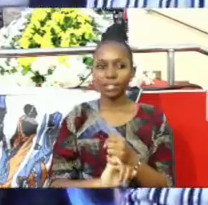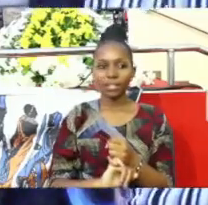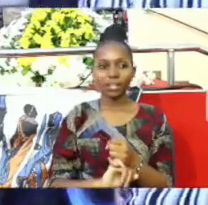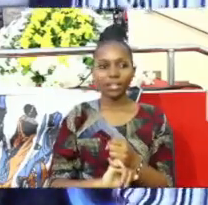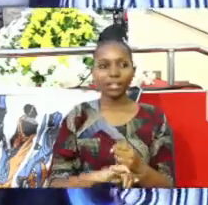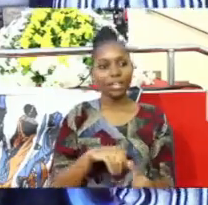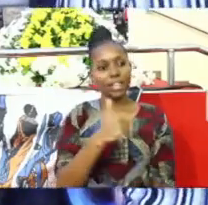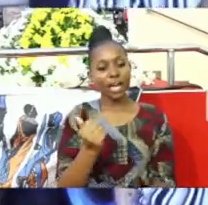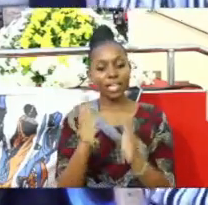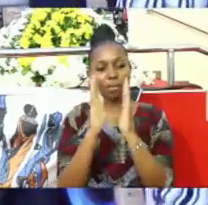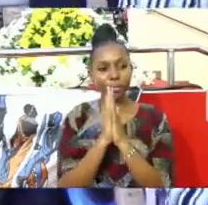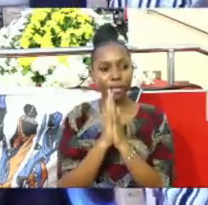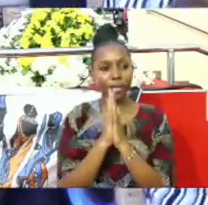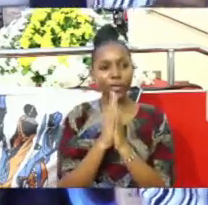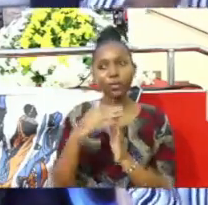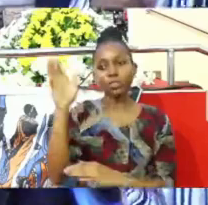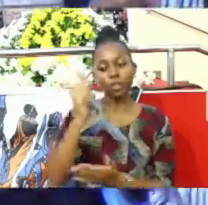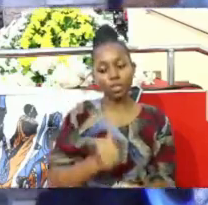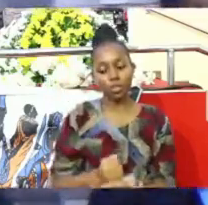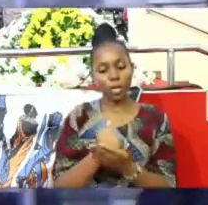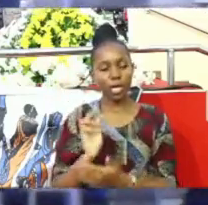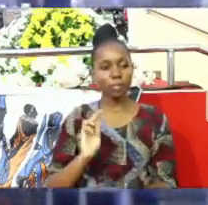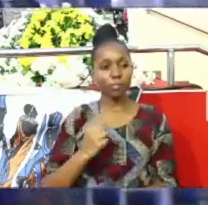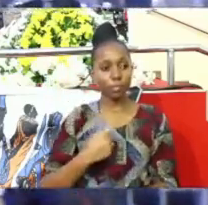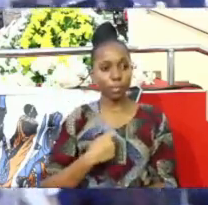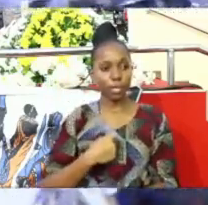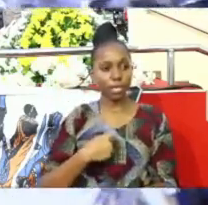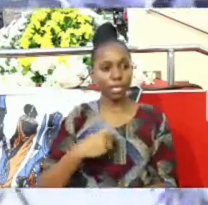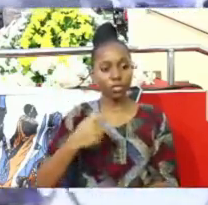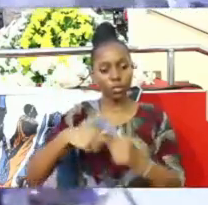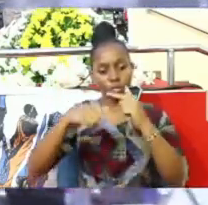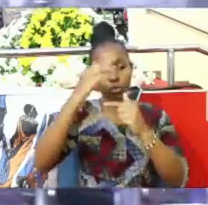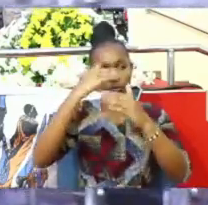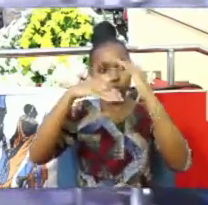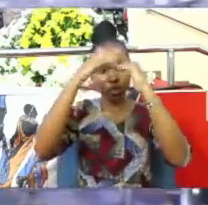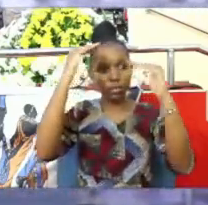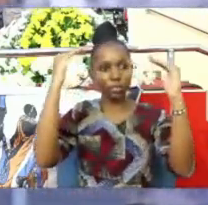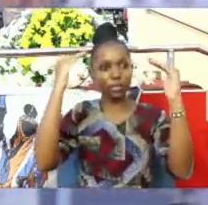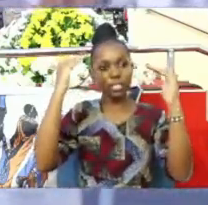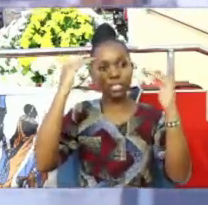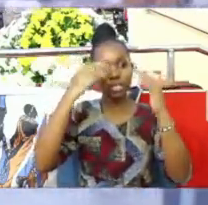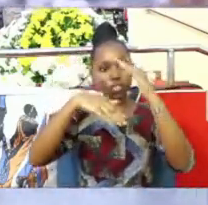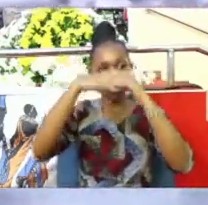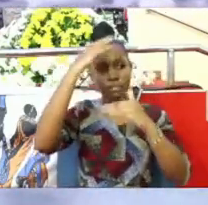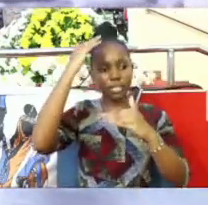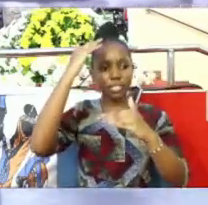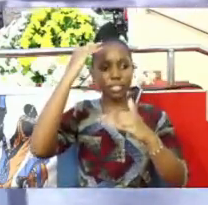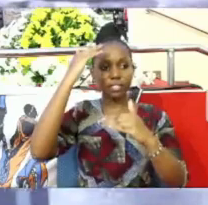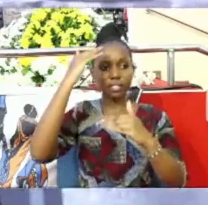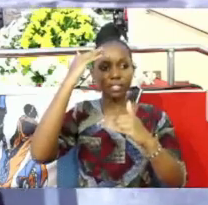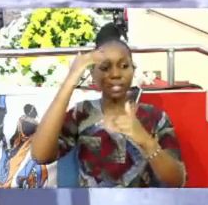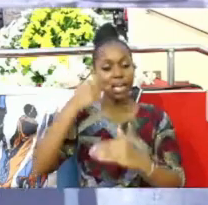God will help me to go to a university. Ombi lingine ikawa Mungu anisaidie niende chuo kikuu. God made a shortcut that I got to the